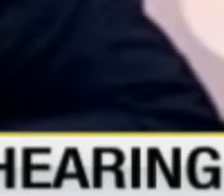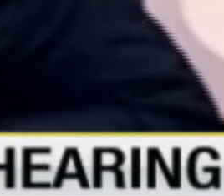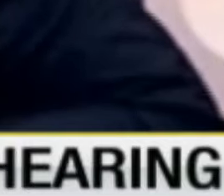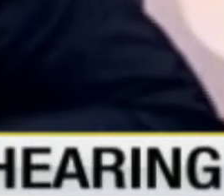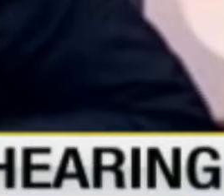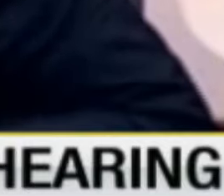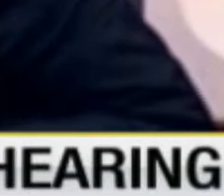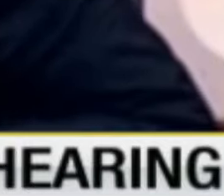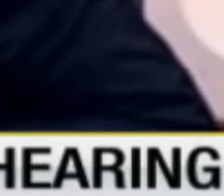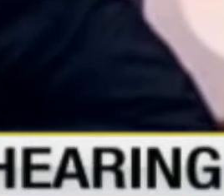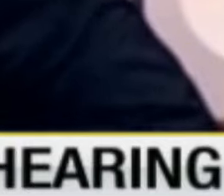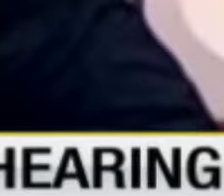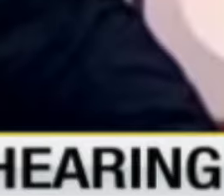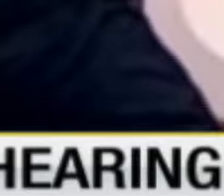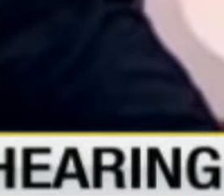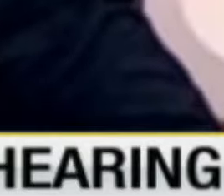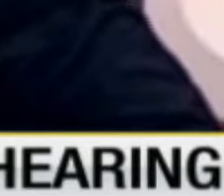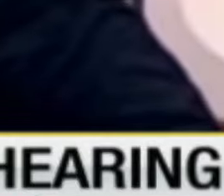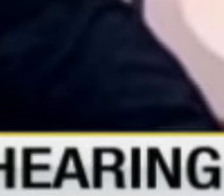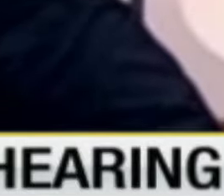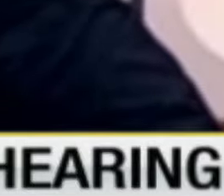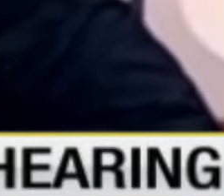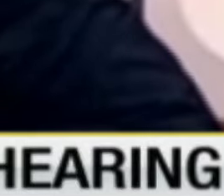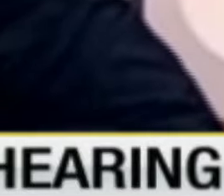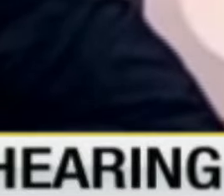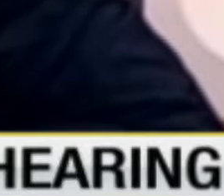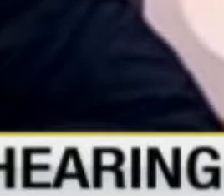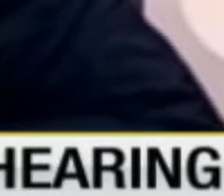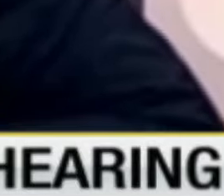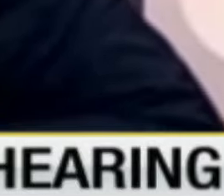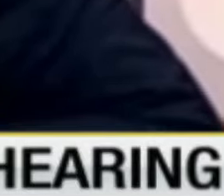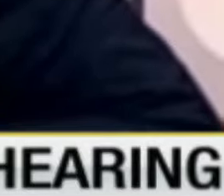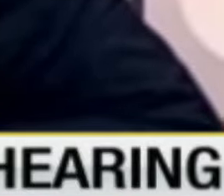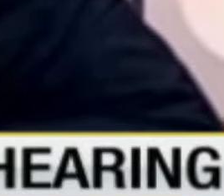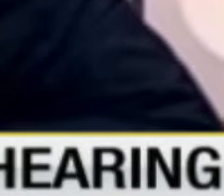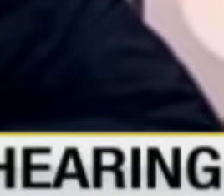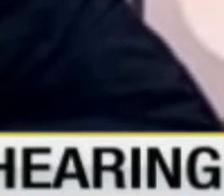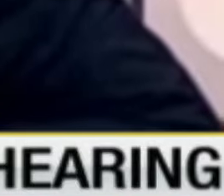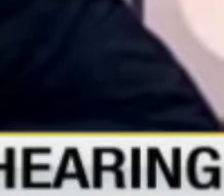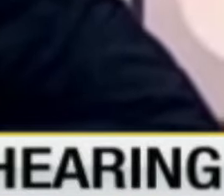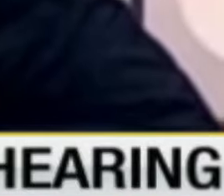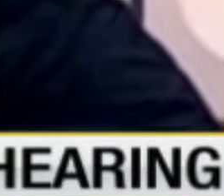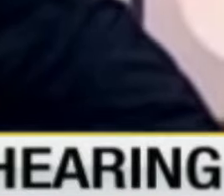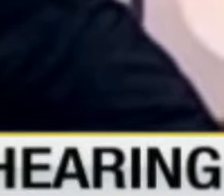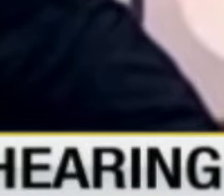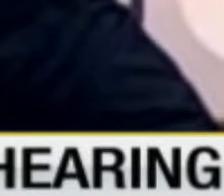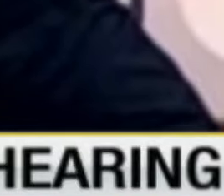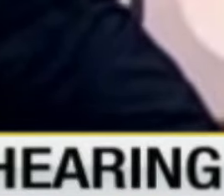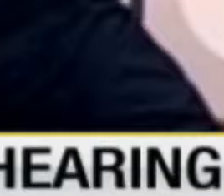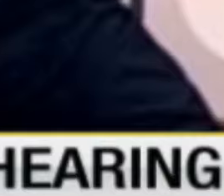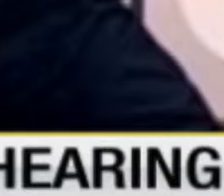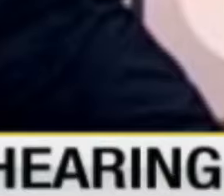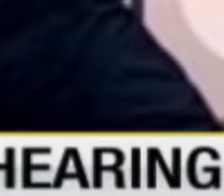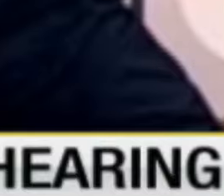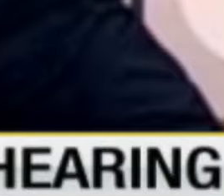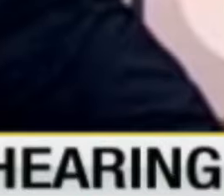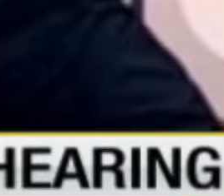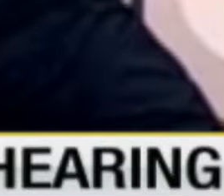will demonstrate, Honorable Senators, countless discreditable acts, all of which amount